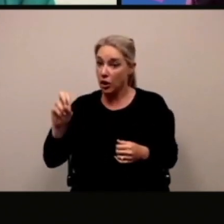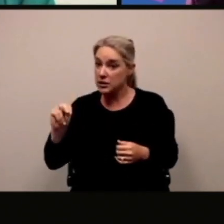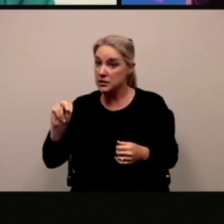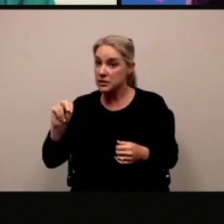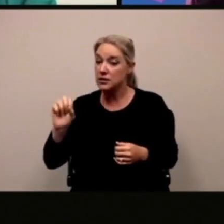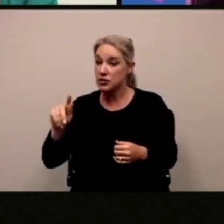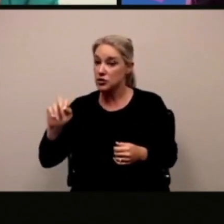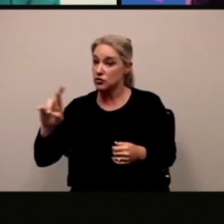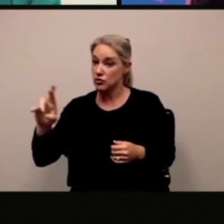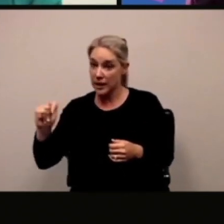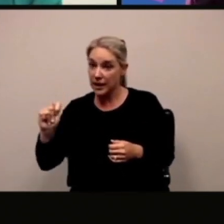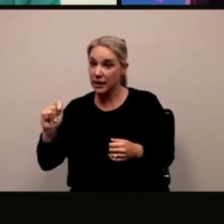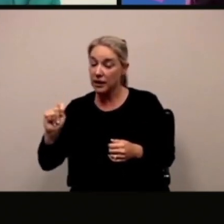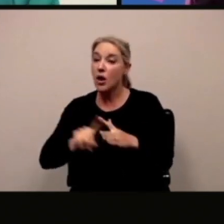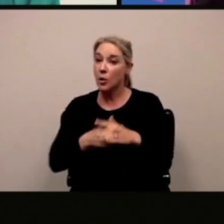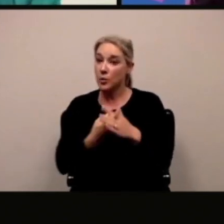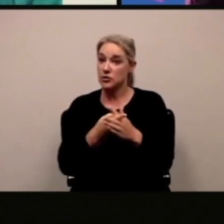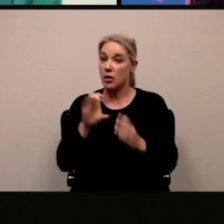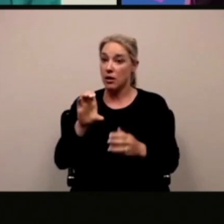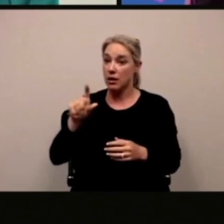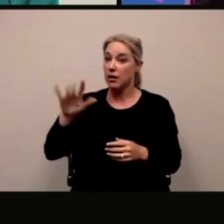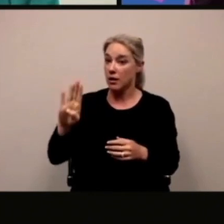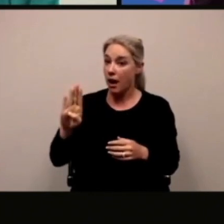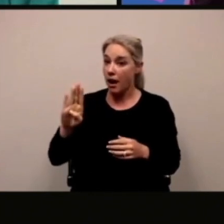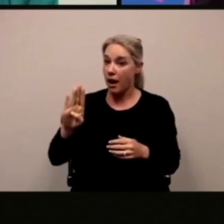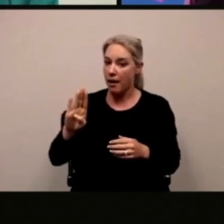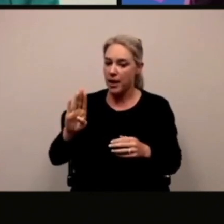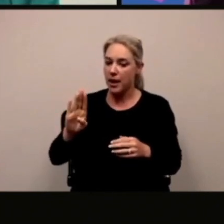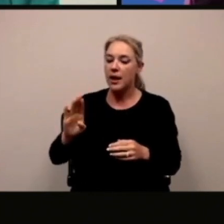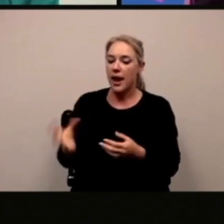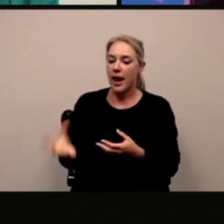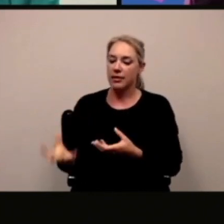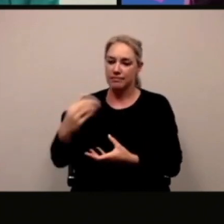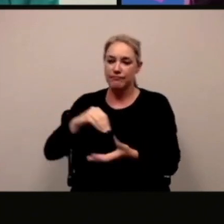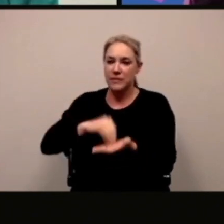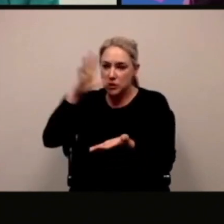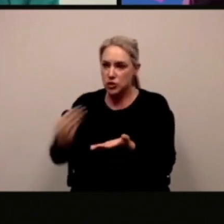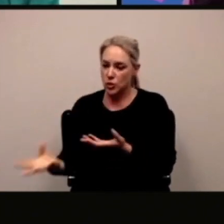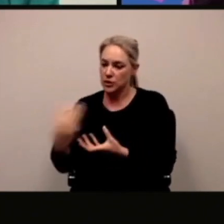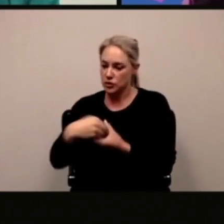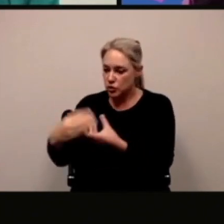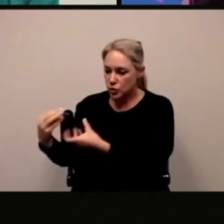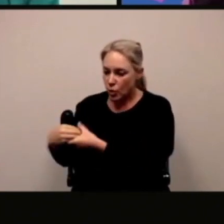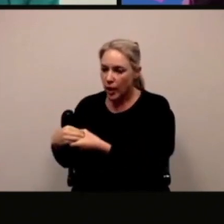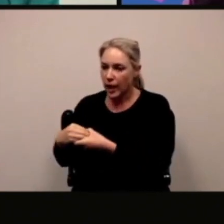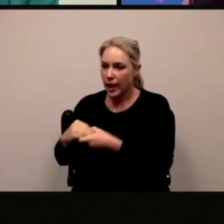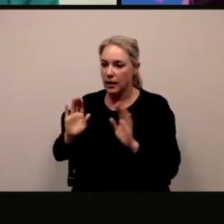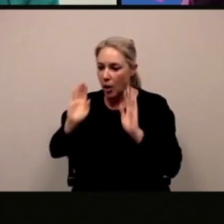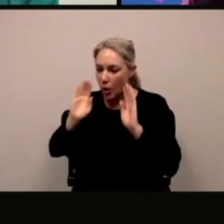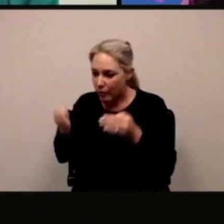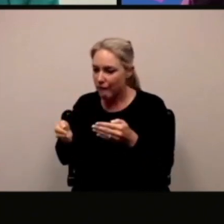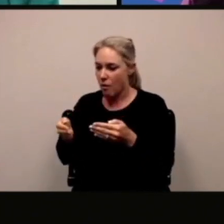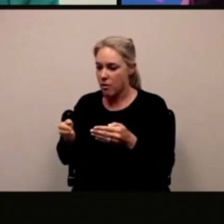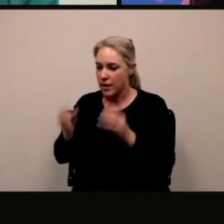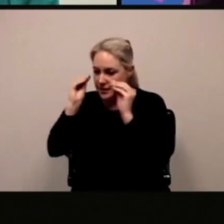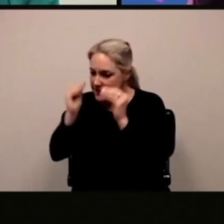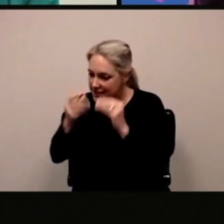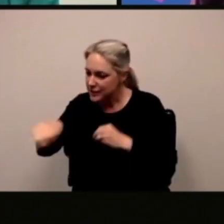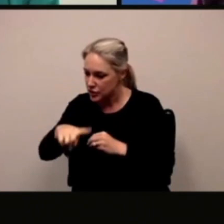then we trained these club members into student leaders. And then the second step is really to kind of equip the teachers. And